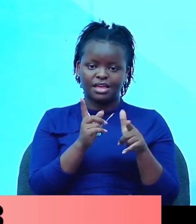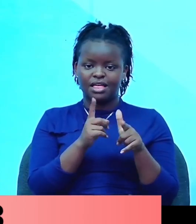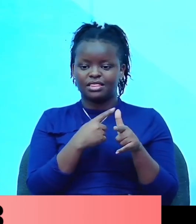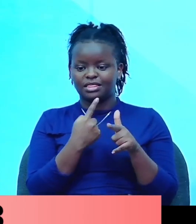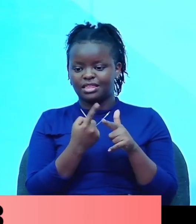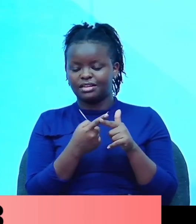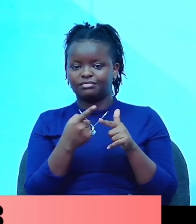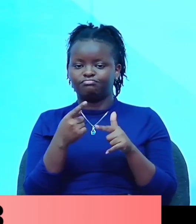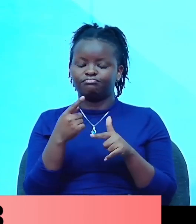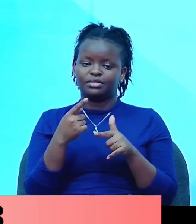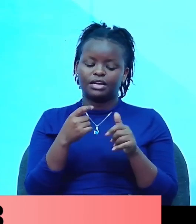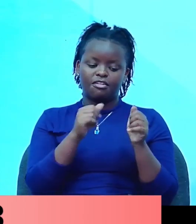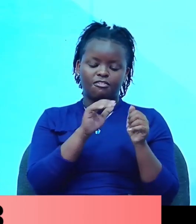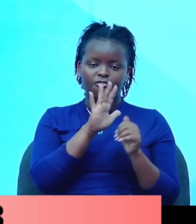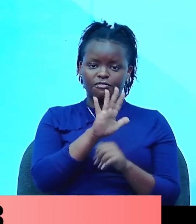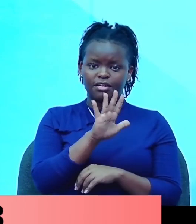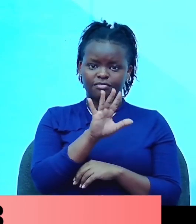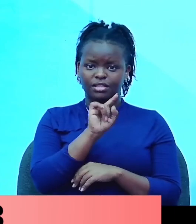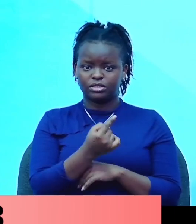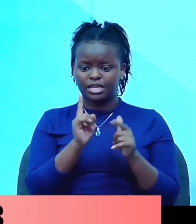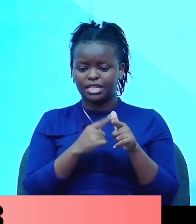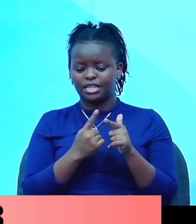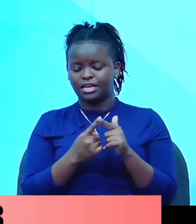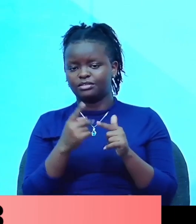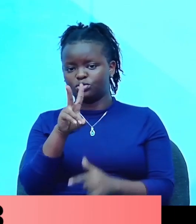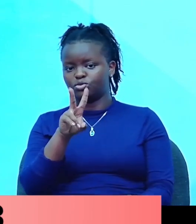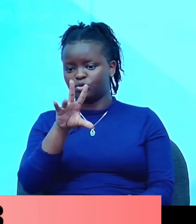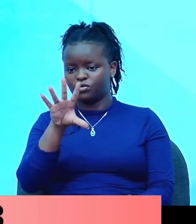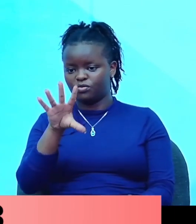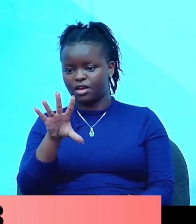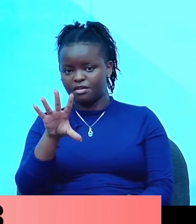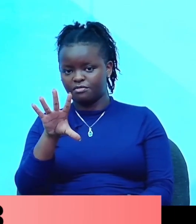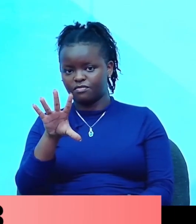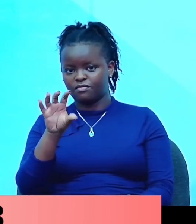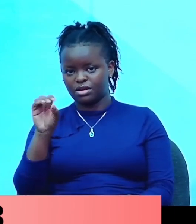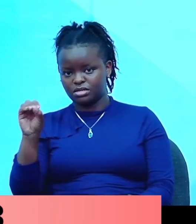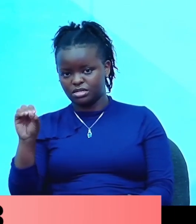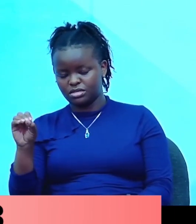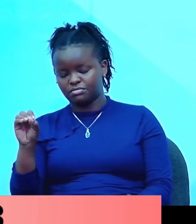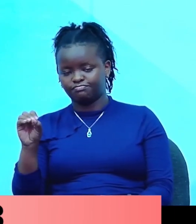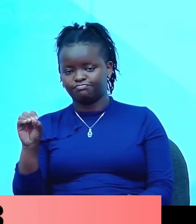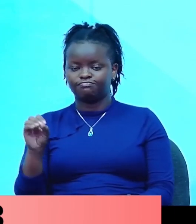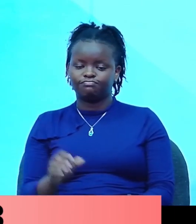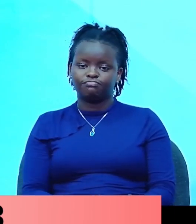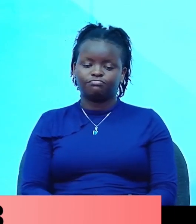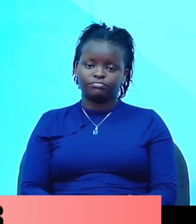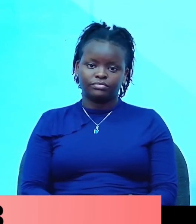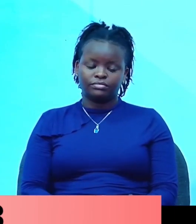that. And as we continue with this conversation, right about now, Nkatha, let me just tie this now